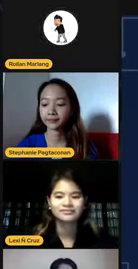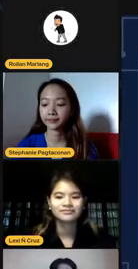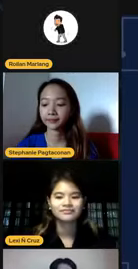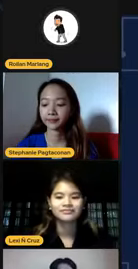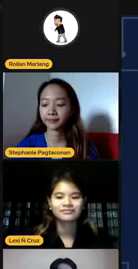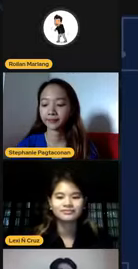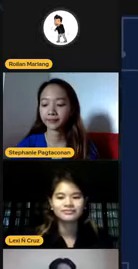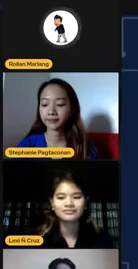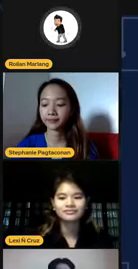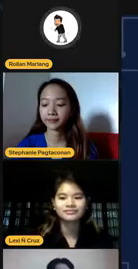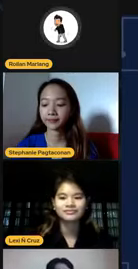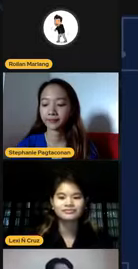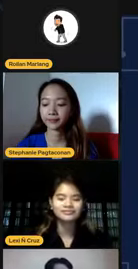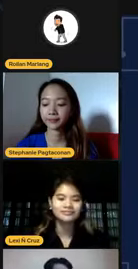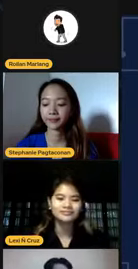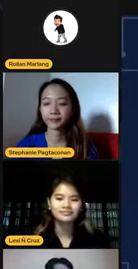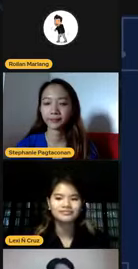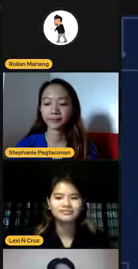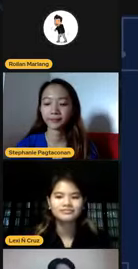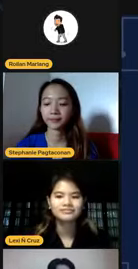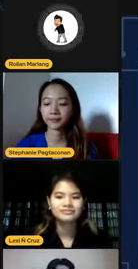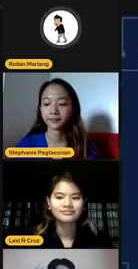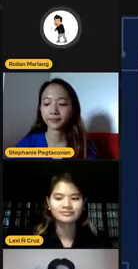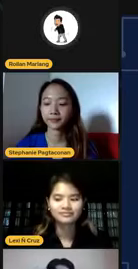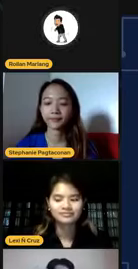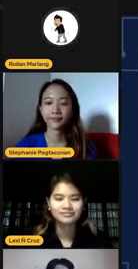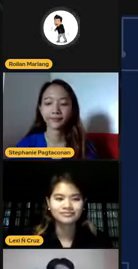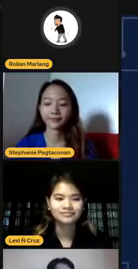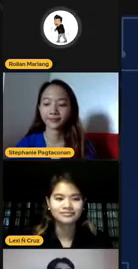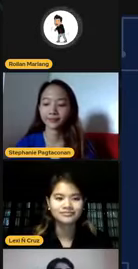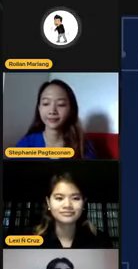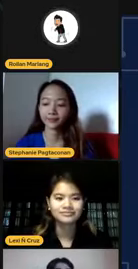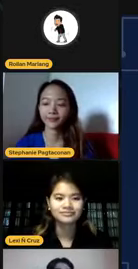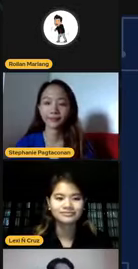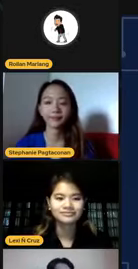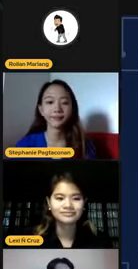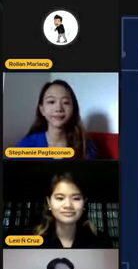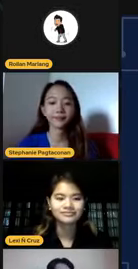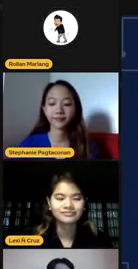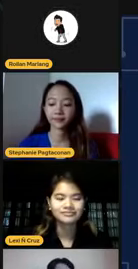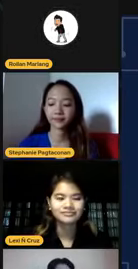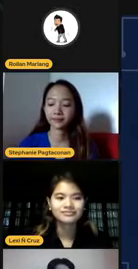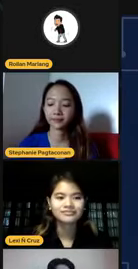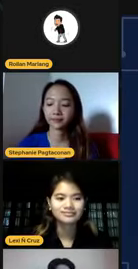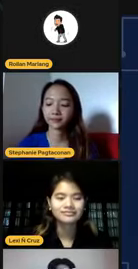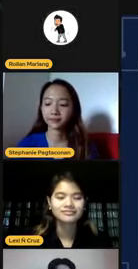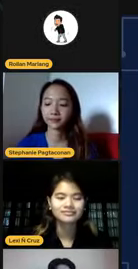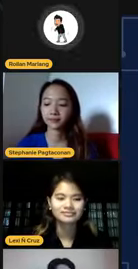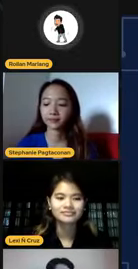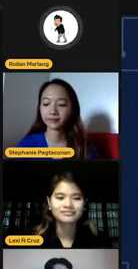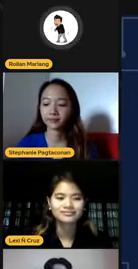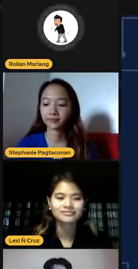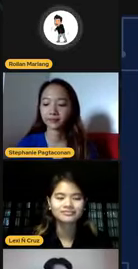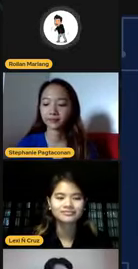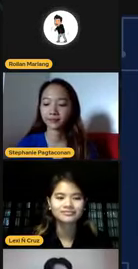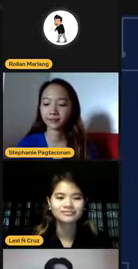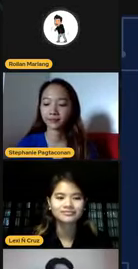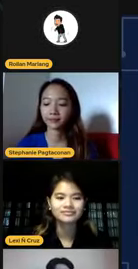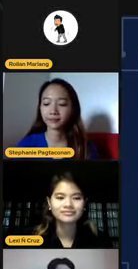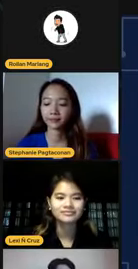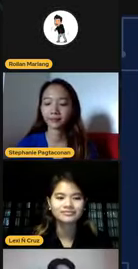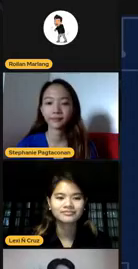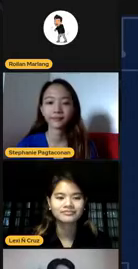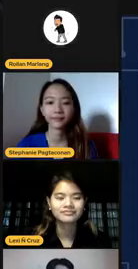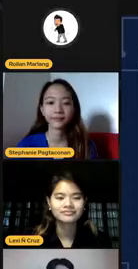webinar called Connected with Down Syndrome hopes that it would enlighten us about this condition and what can we do with